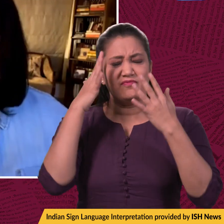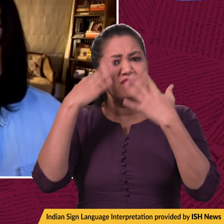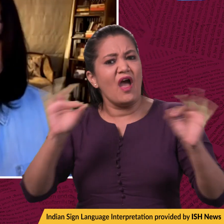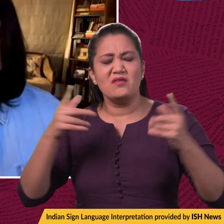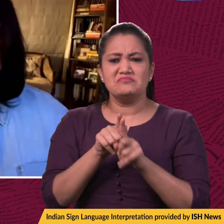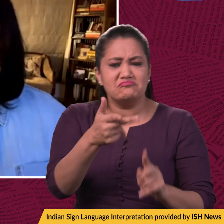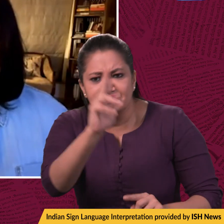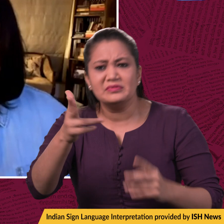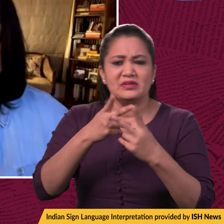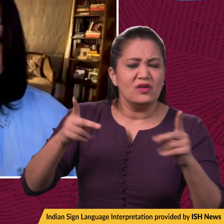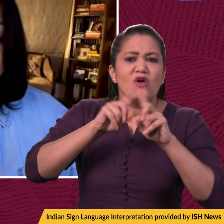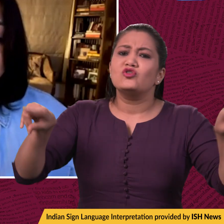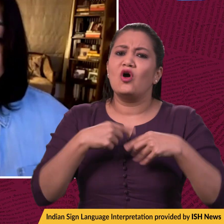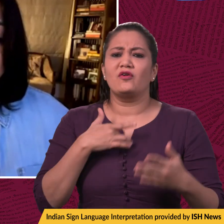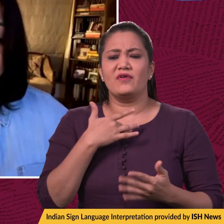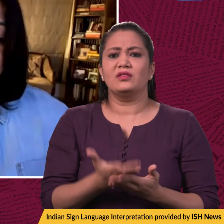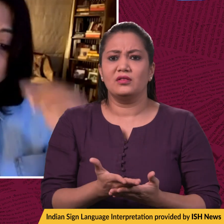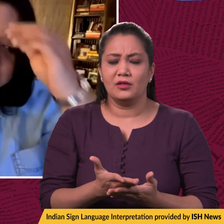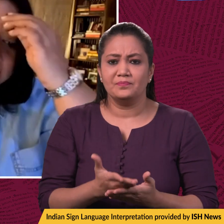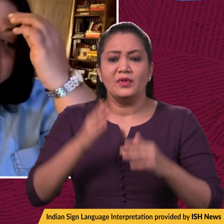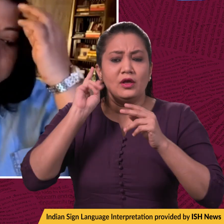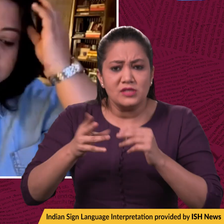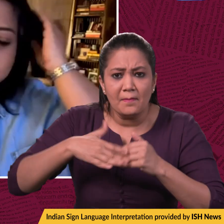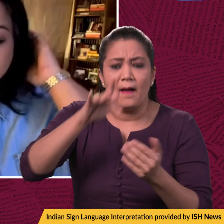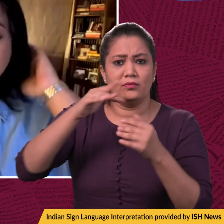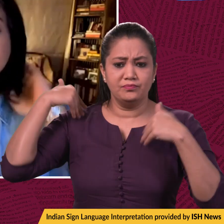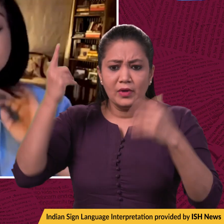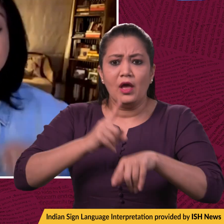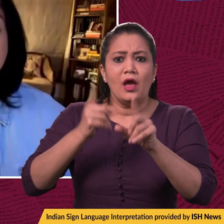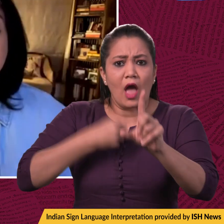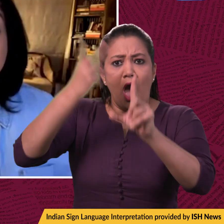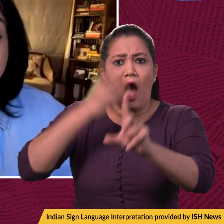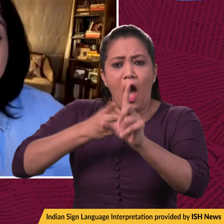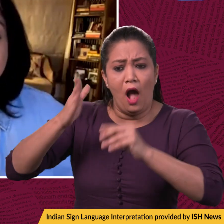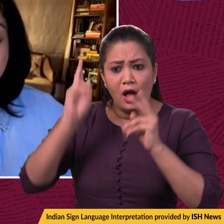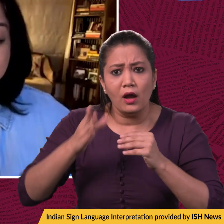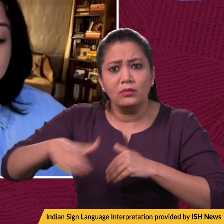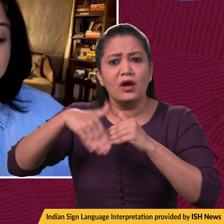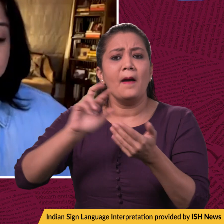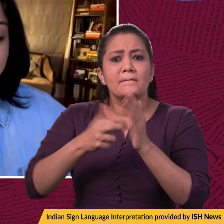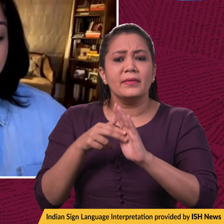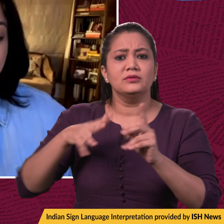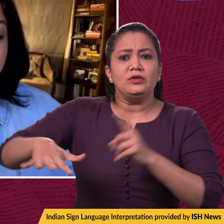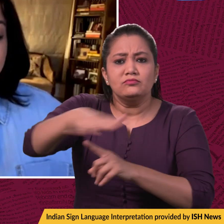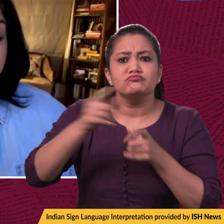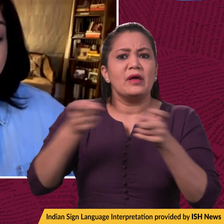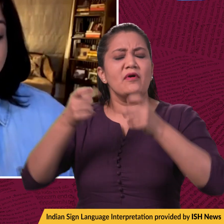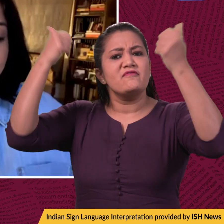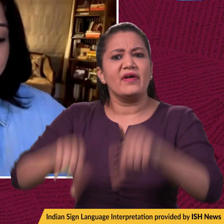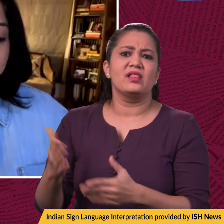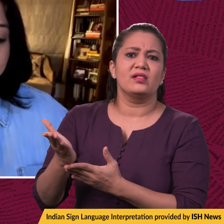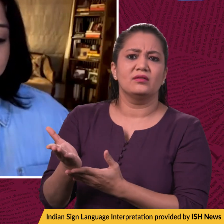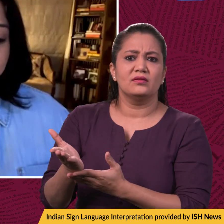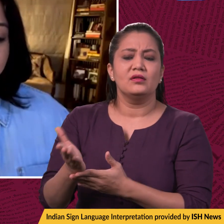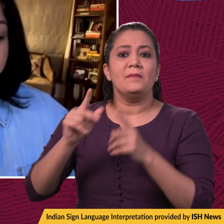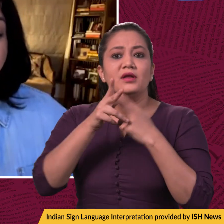flawed, and the continuance of the act in any region for extended periods symbolizes a failure of civil administration and of the